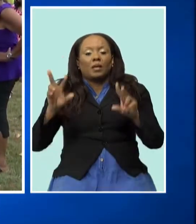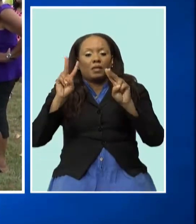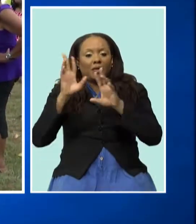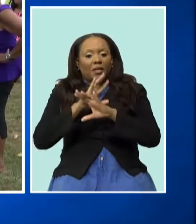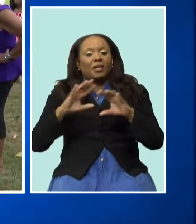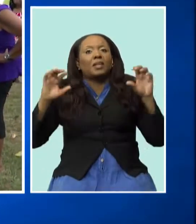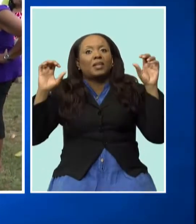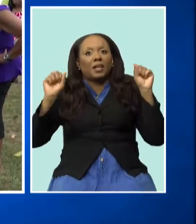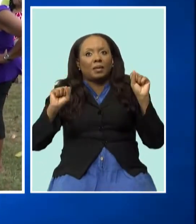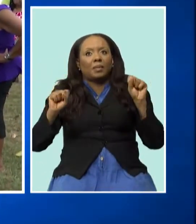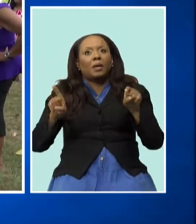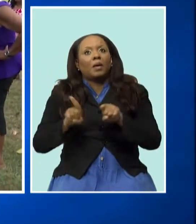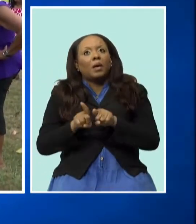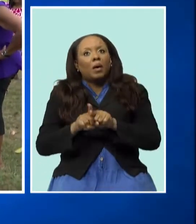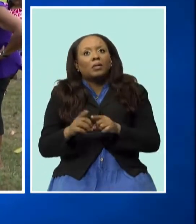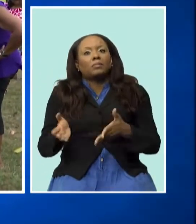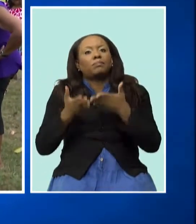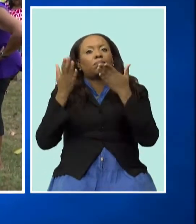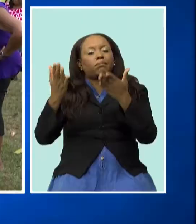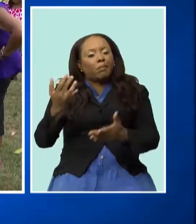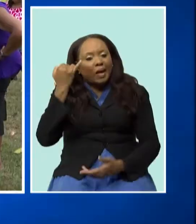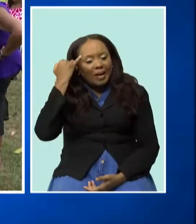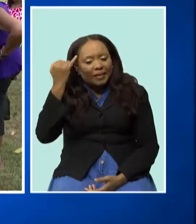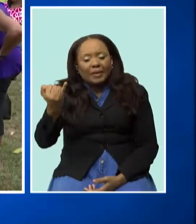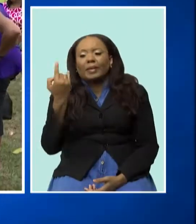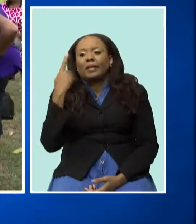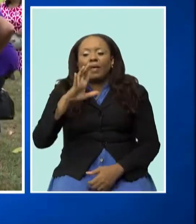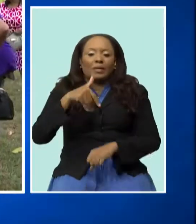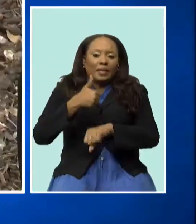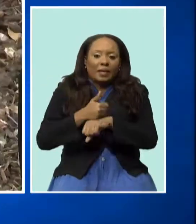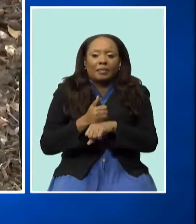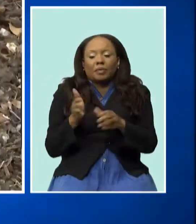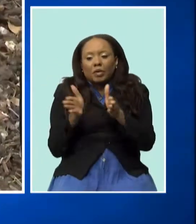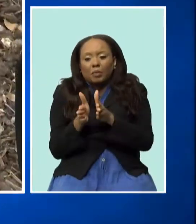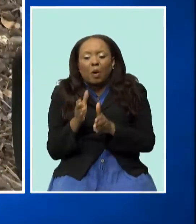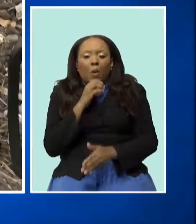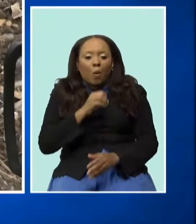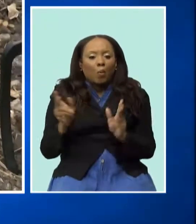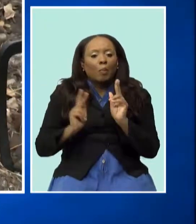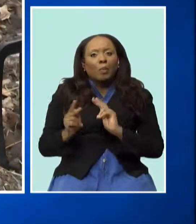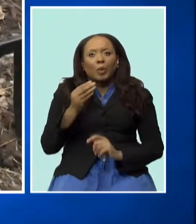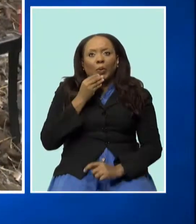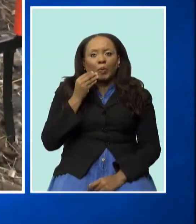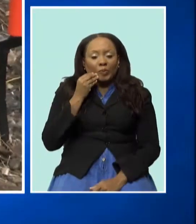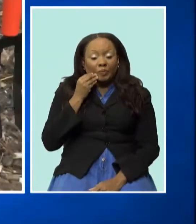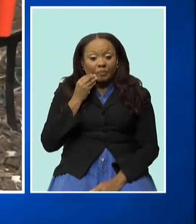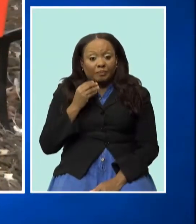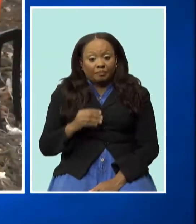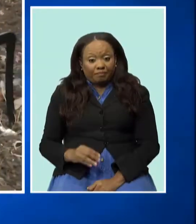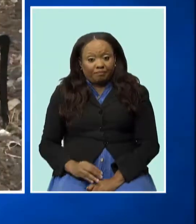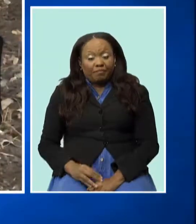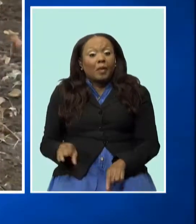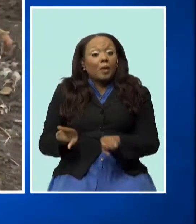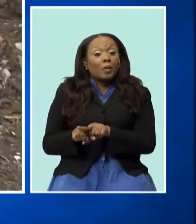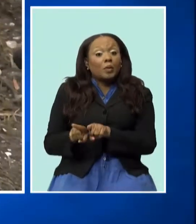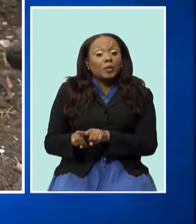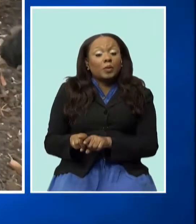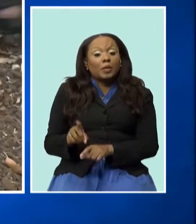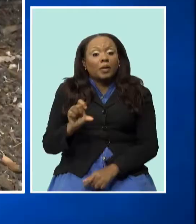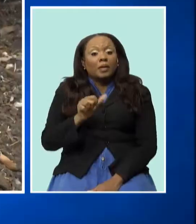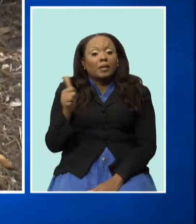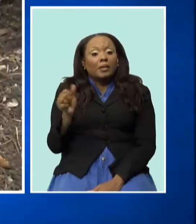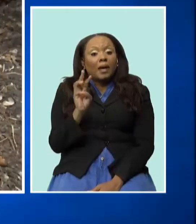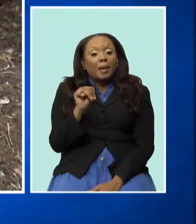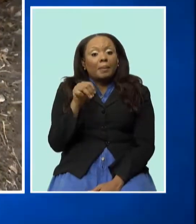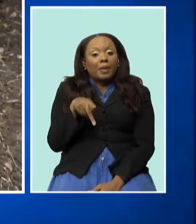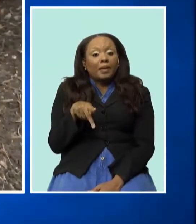Dr. Ermin Bell. Also speaking during the launch was special guest of the association, St. Thomas MP Cynthia Ford, who lauded them